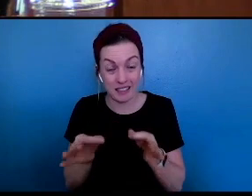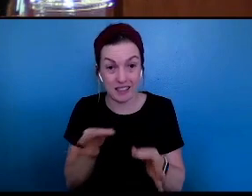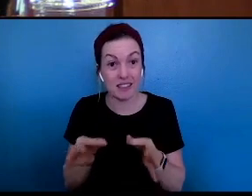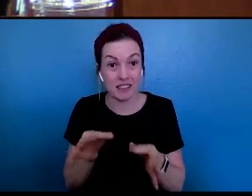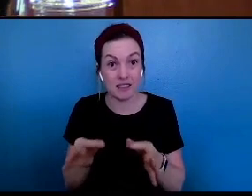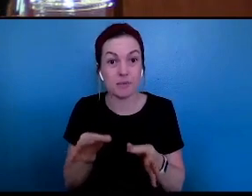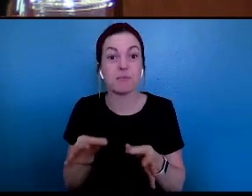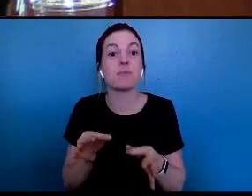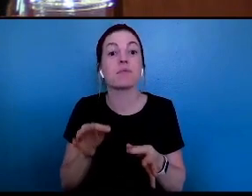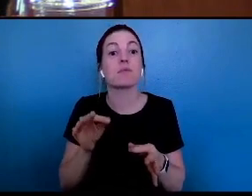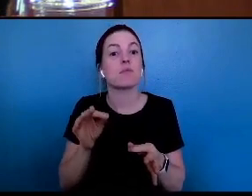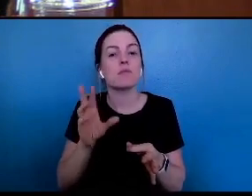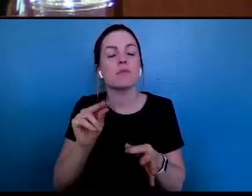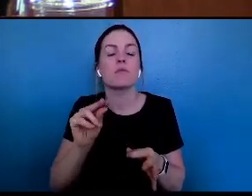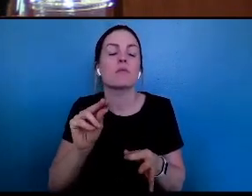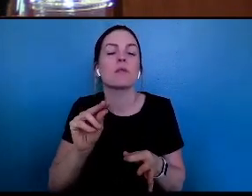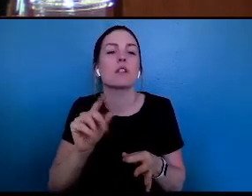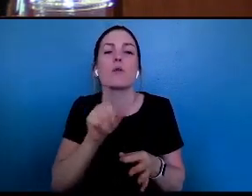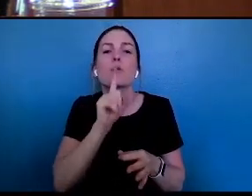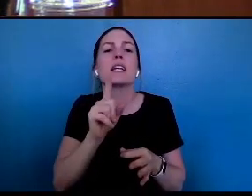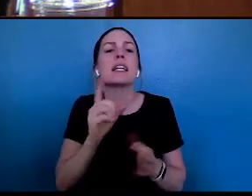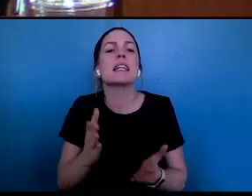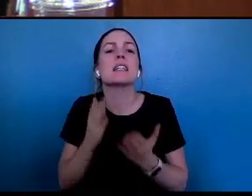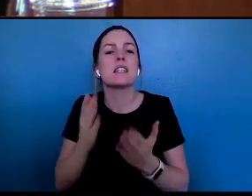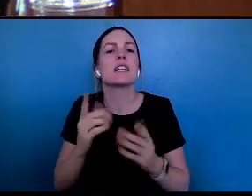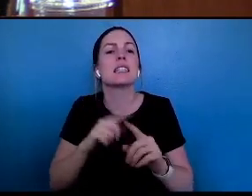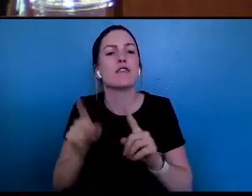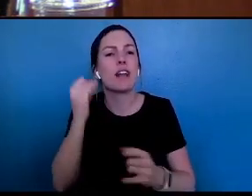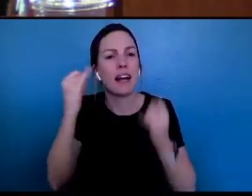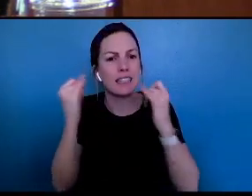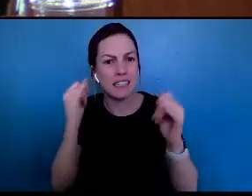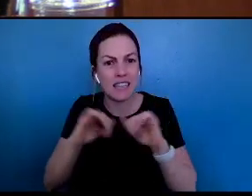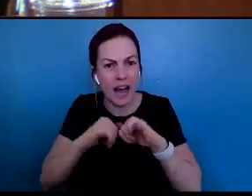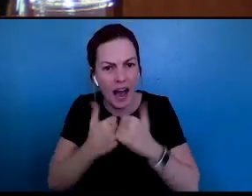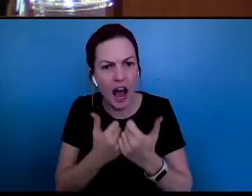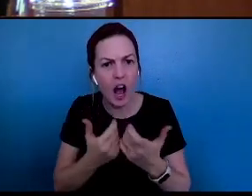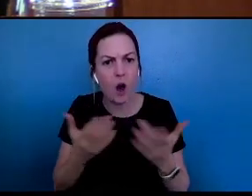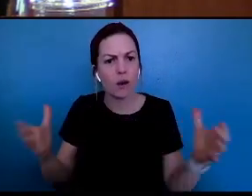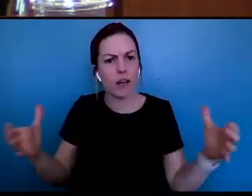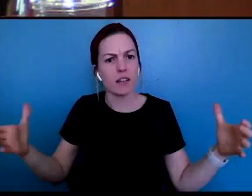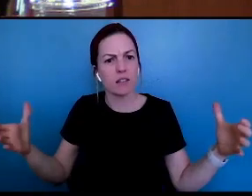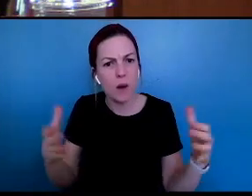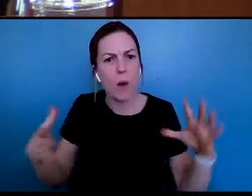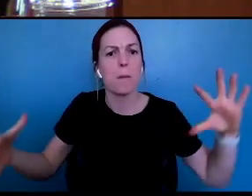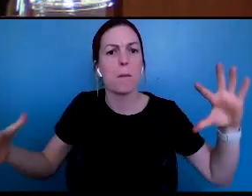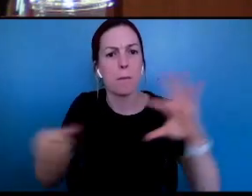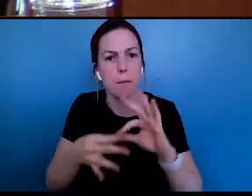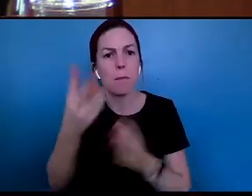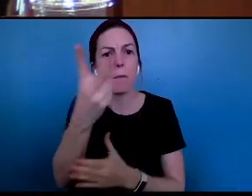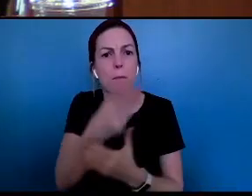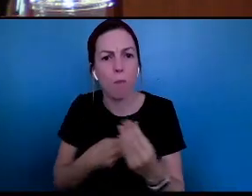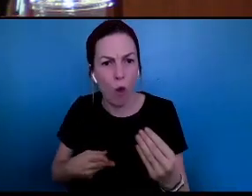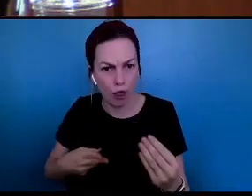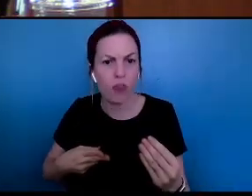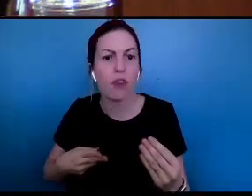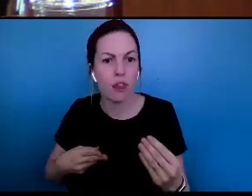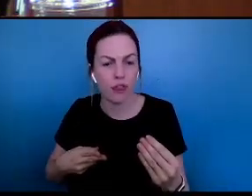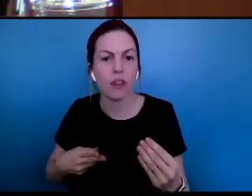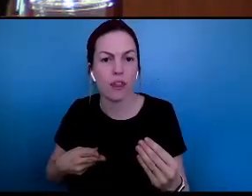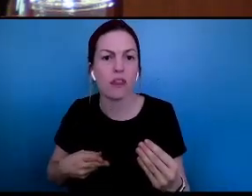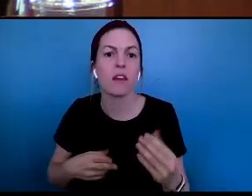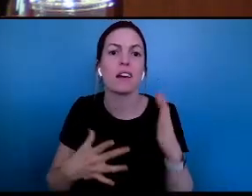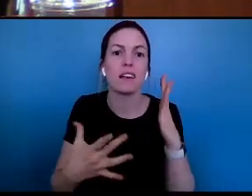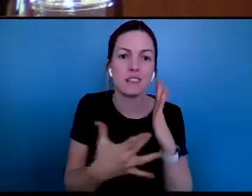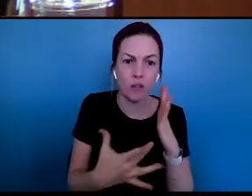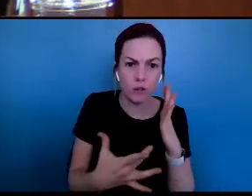rather propose ways where people can move into the middle by a new generation of pro-social social media and not anti-social